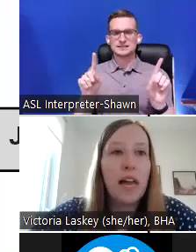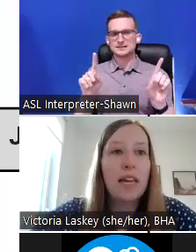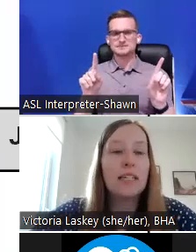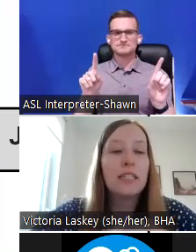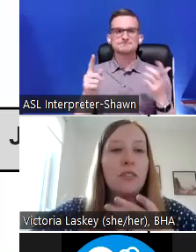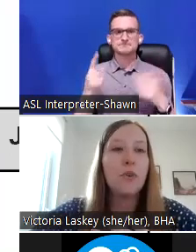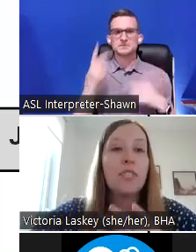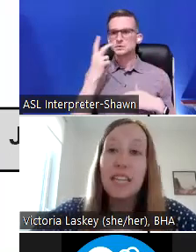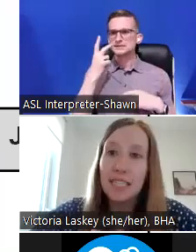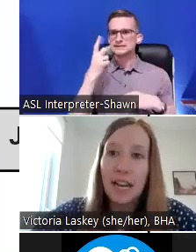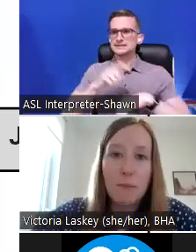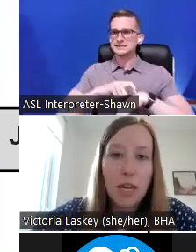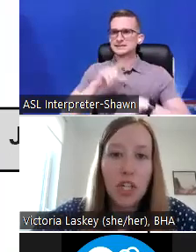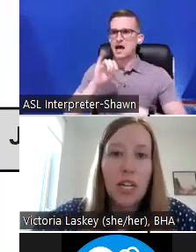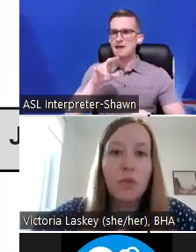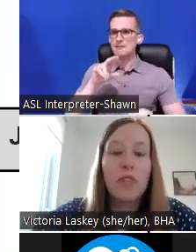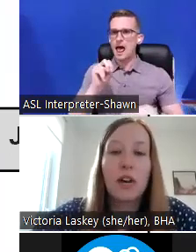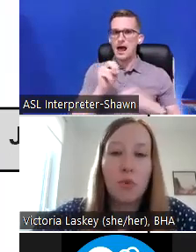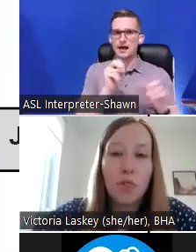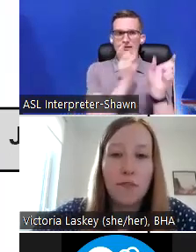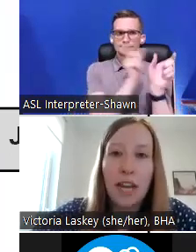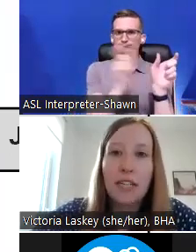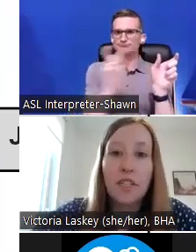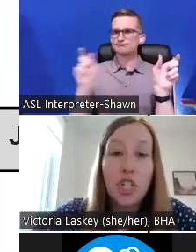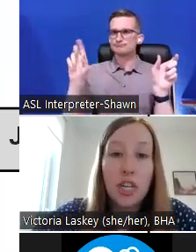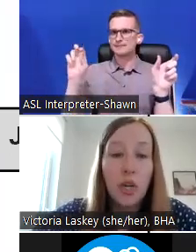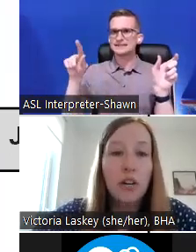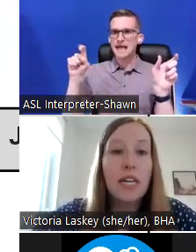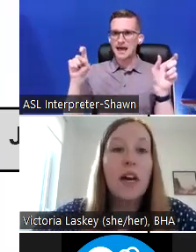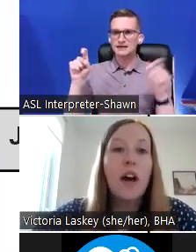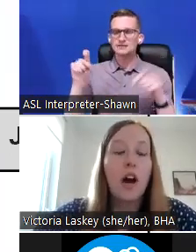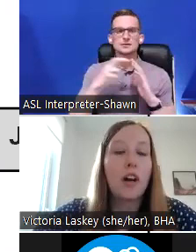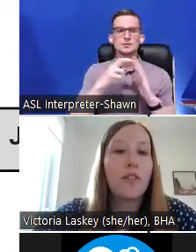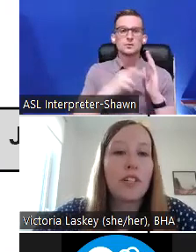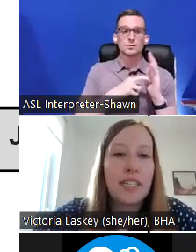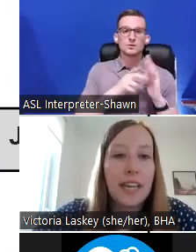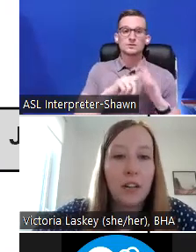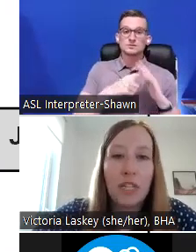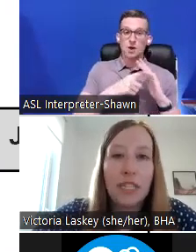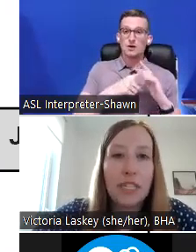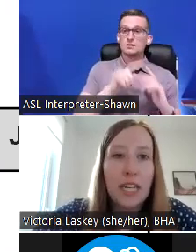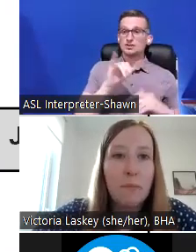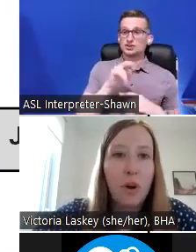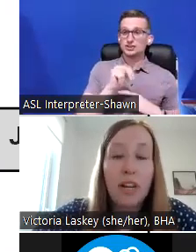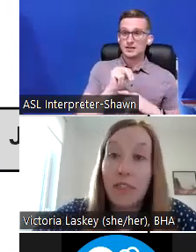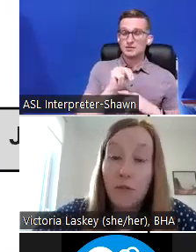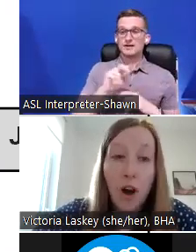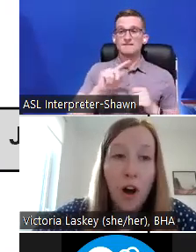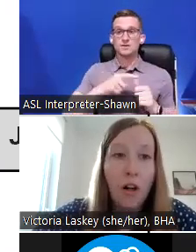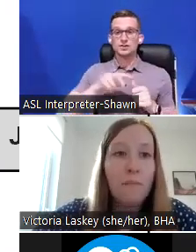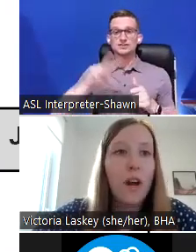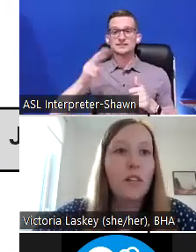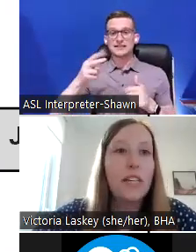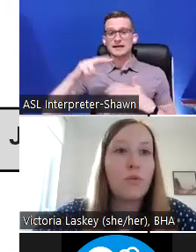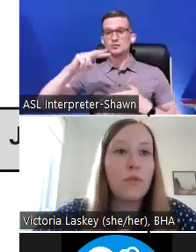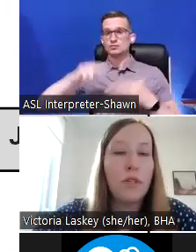timelines, those dates that I mentioned with the rules effective in January. our first and second reads at State Board in the